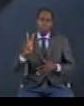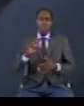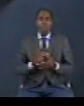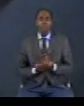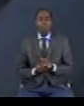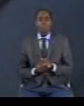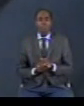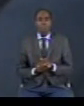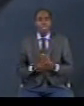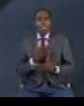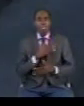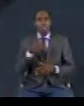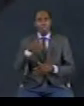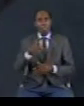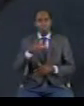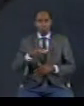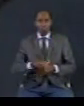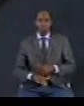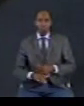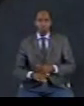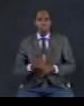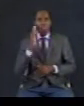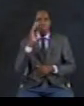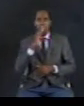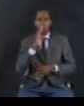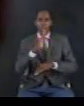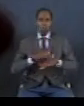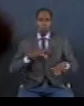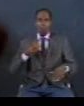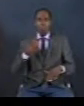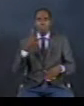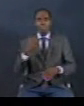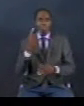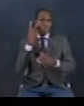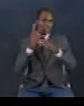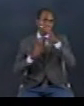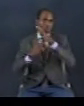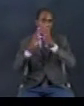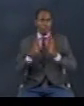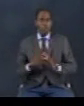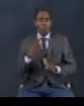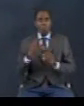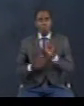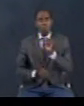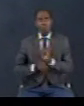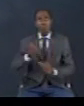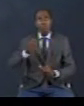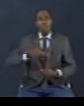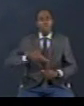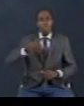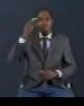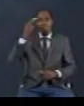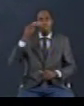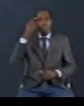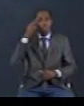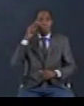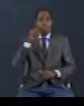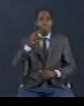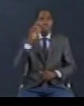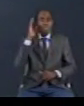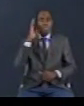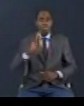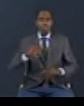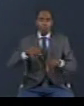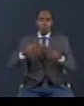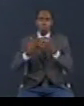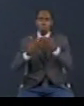76. And thou child shall be called the prophet of the highest. For thou shalt